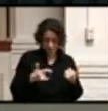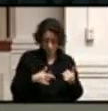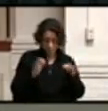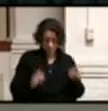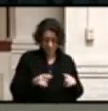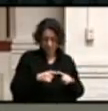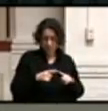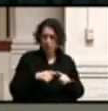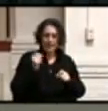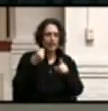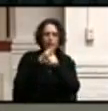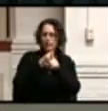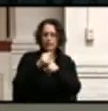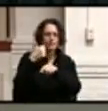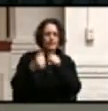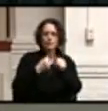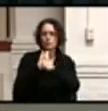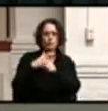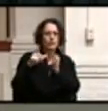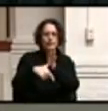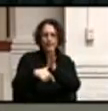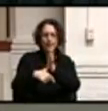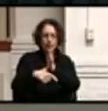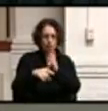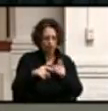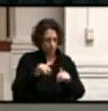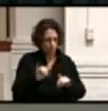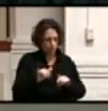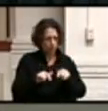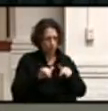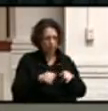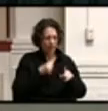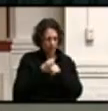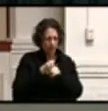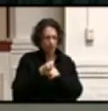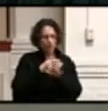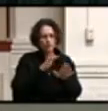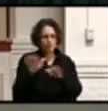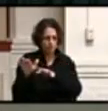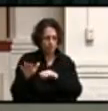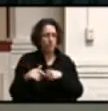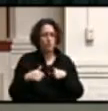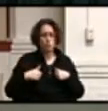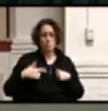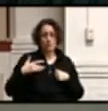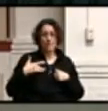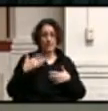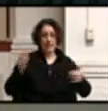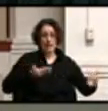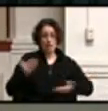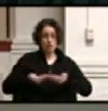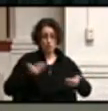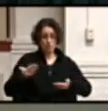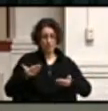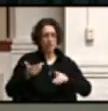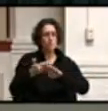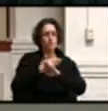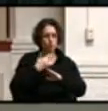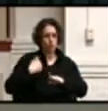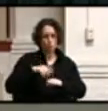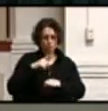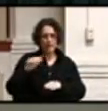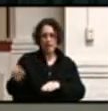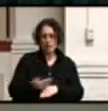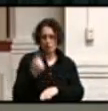So I just wanted to talk about before a position is filled that we have the opportunity just to